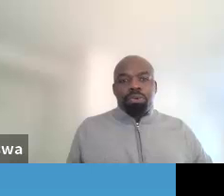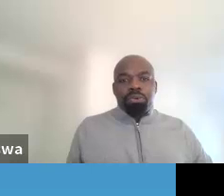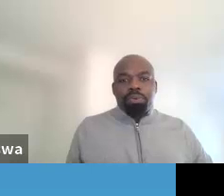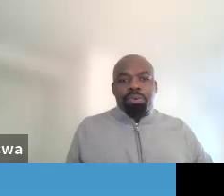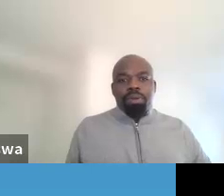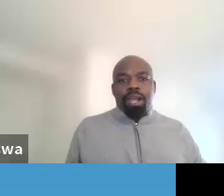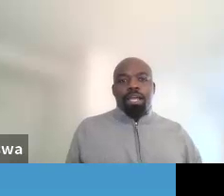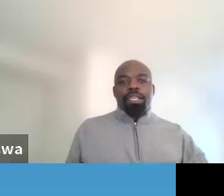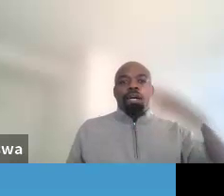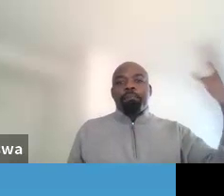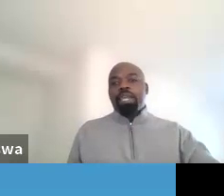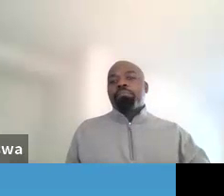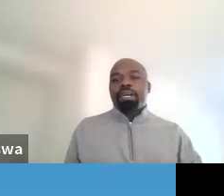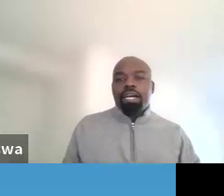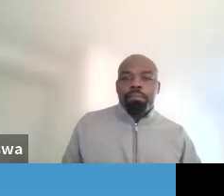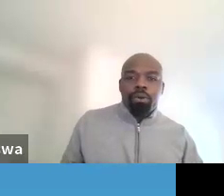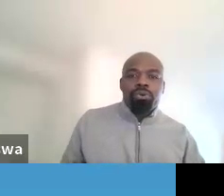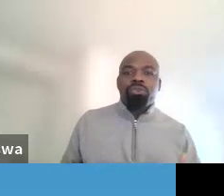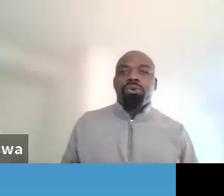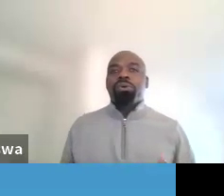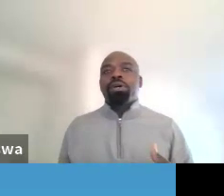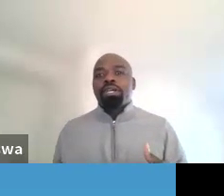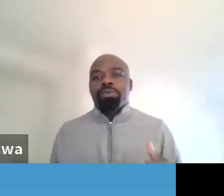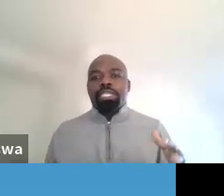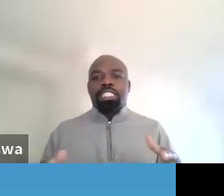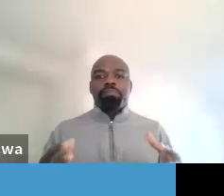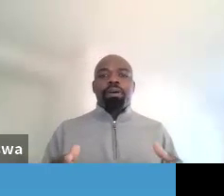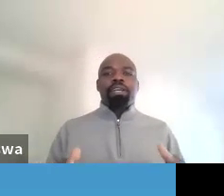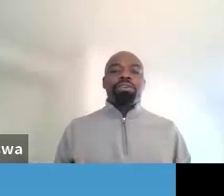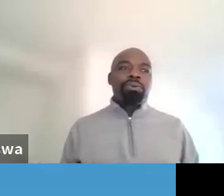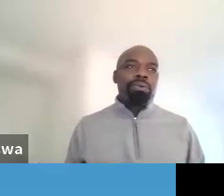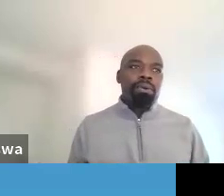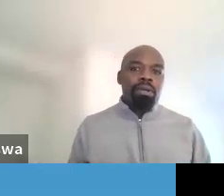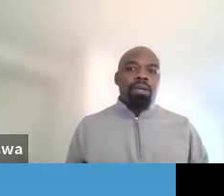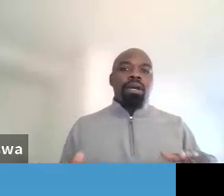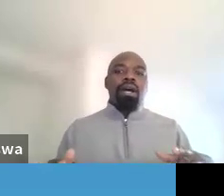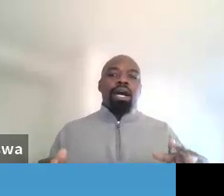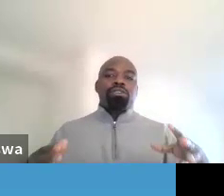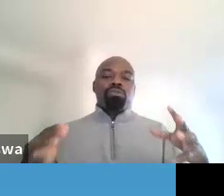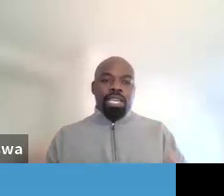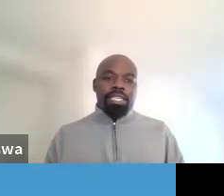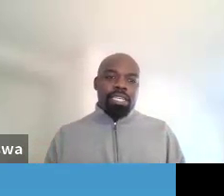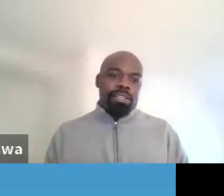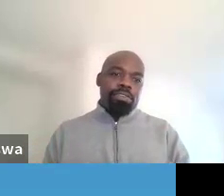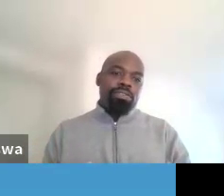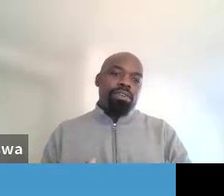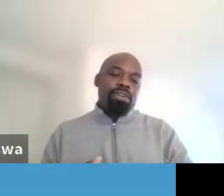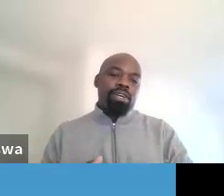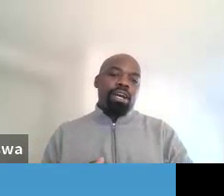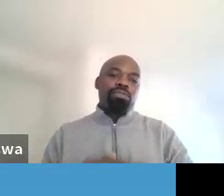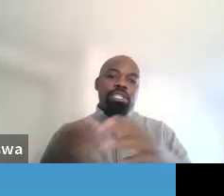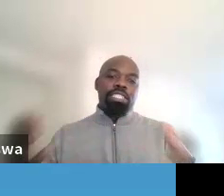with you the campaign plan, but also to inspire you to write